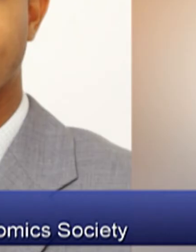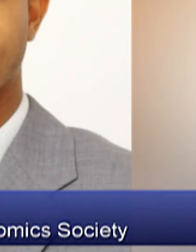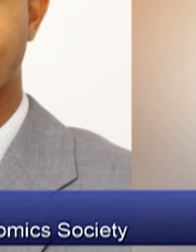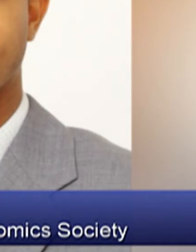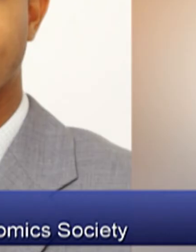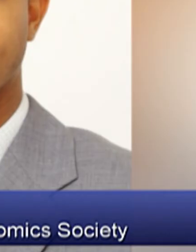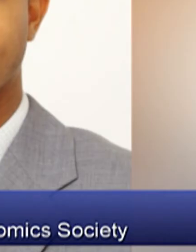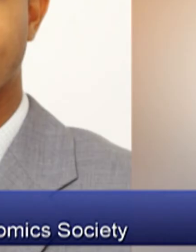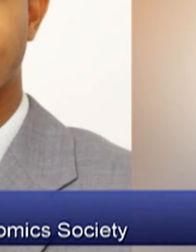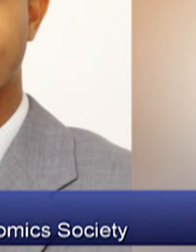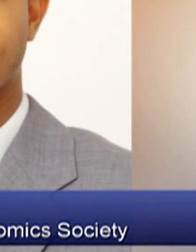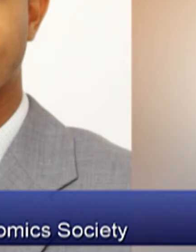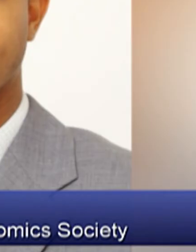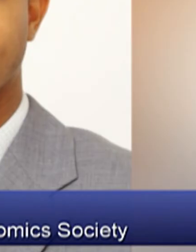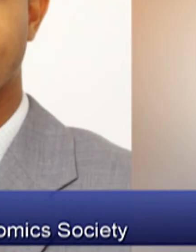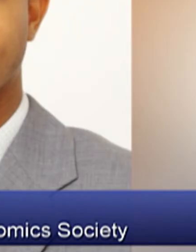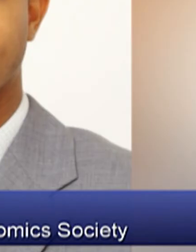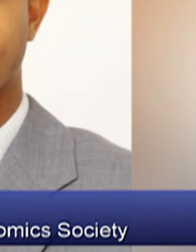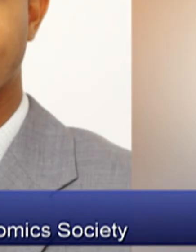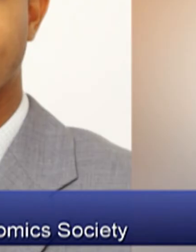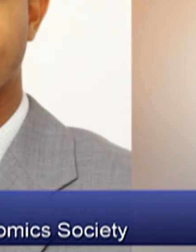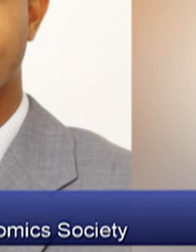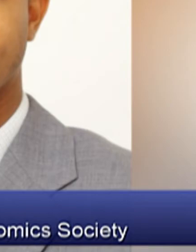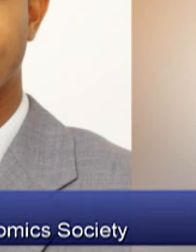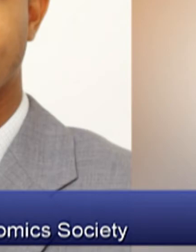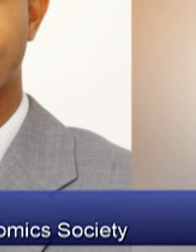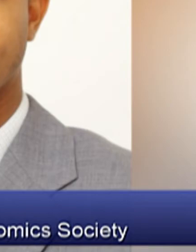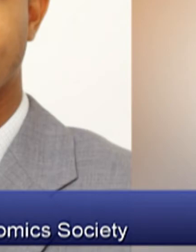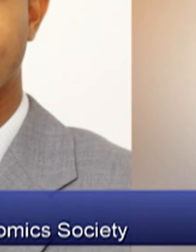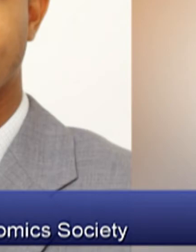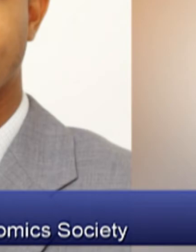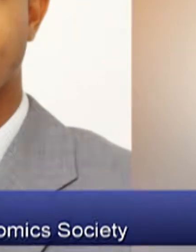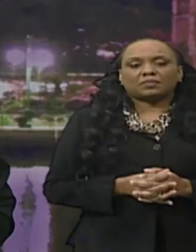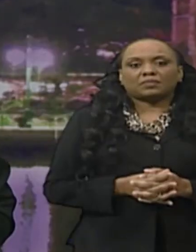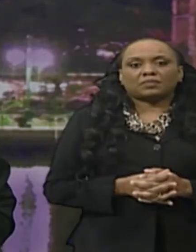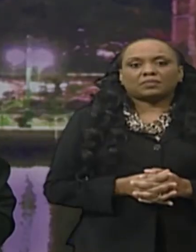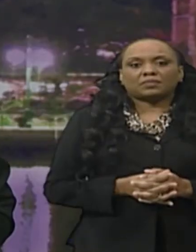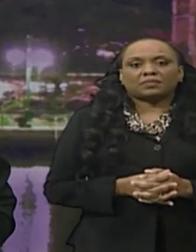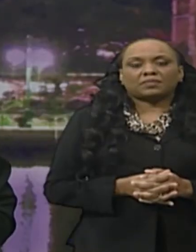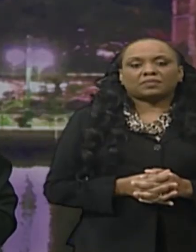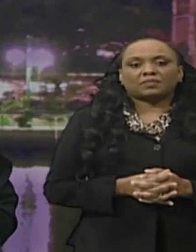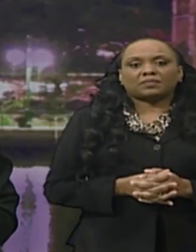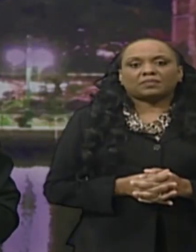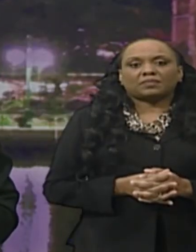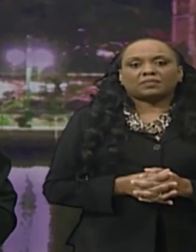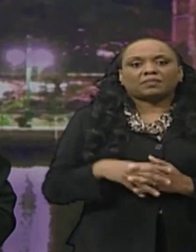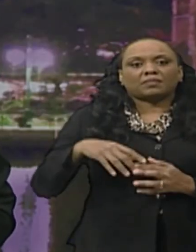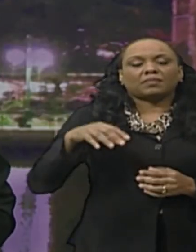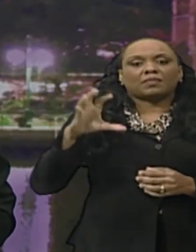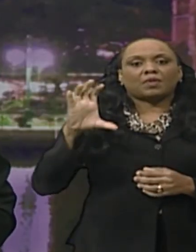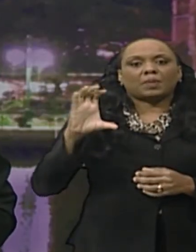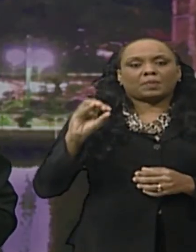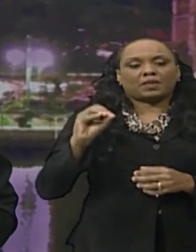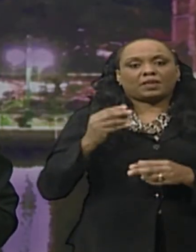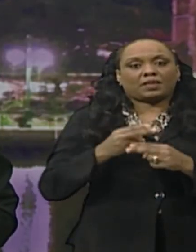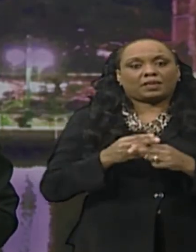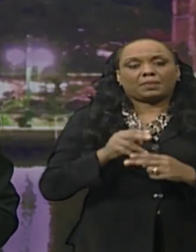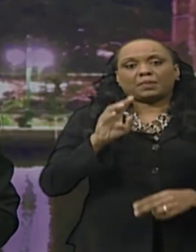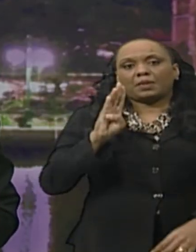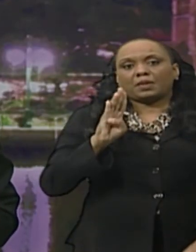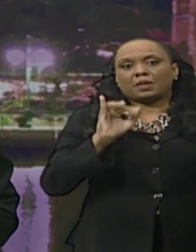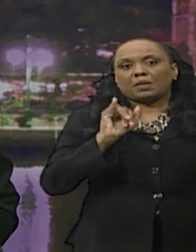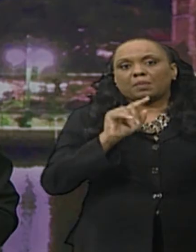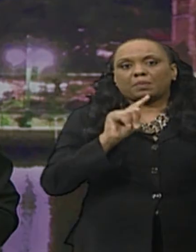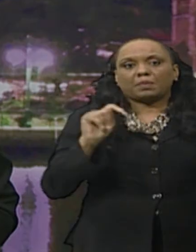in the short to medium term and provide some buffer against external shocks. BIT Incorporated has completed